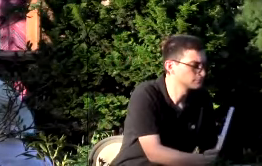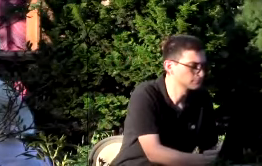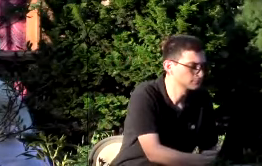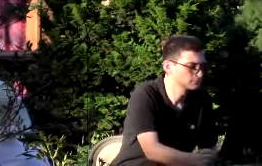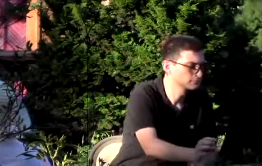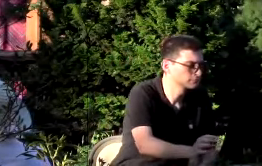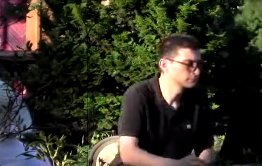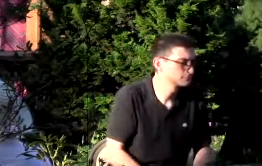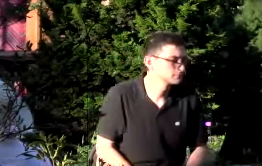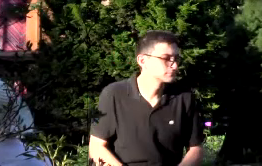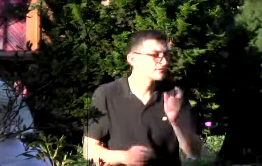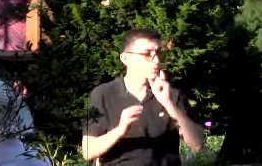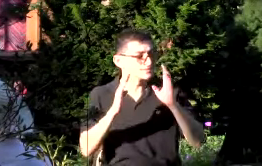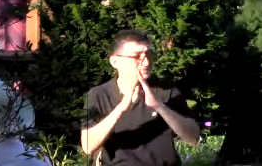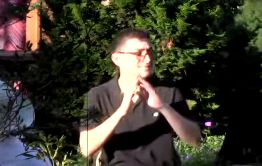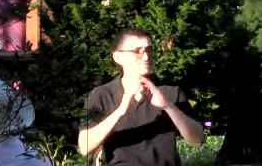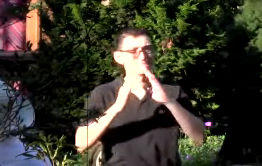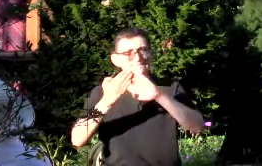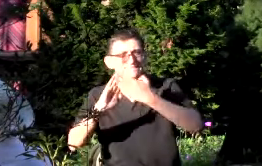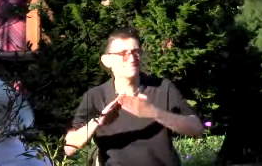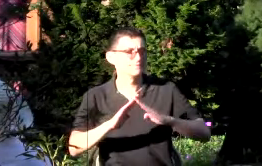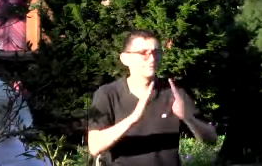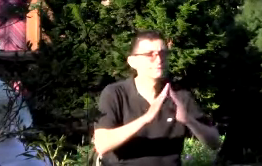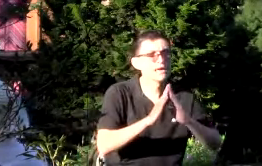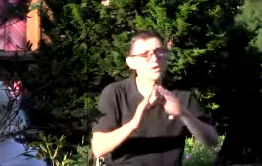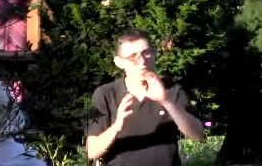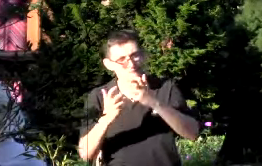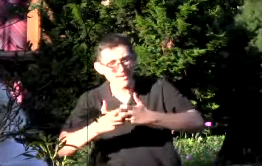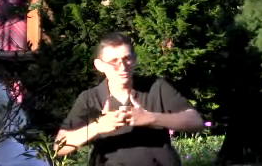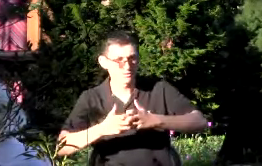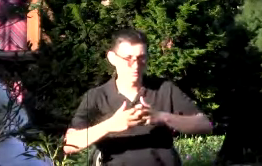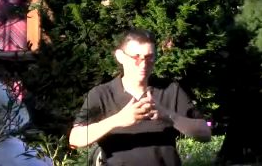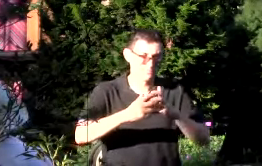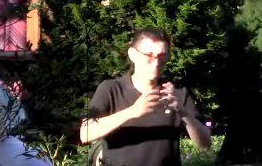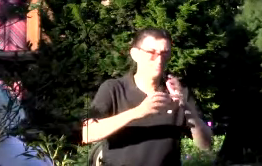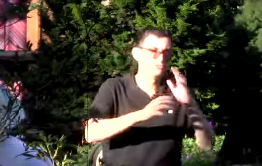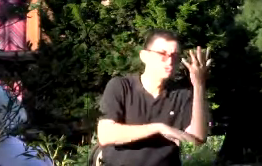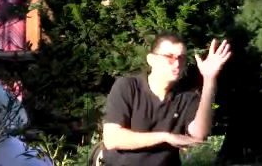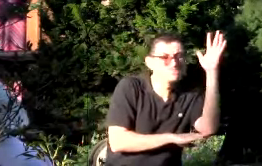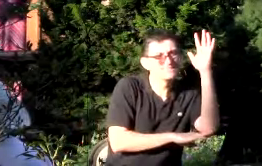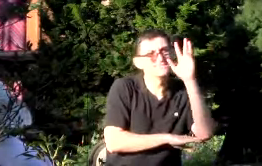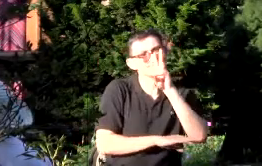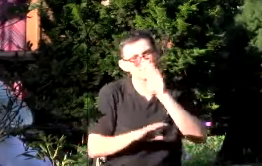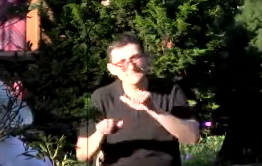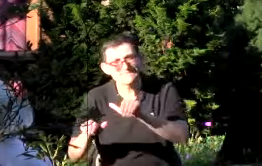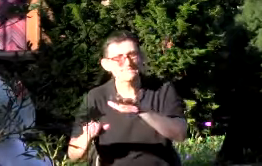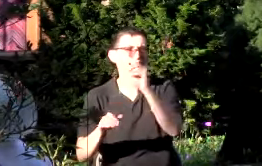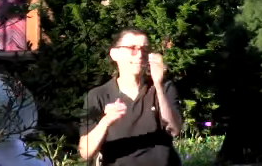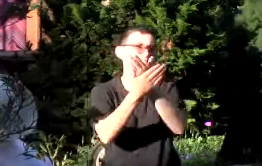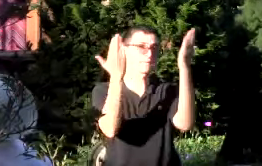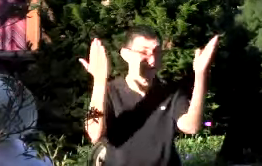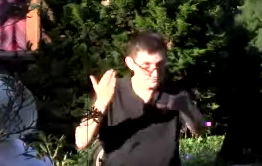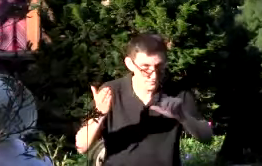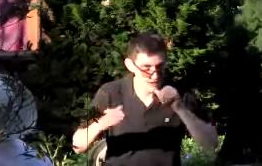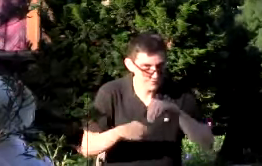For cities and towns, factories and farms, flowers and trees, sea and sky, not in your prayer book, just a moment